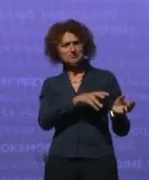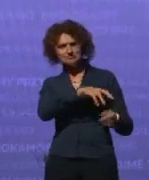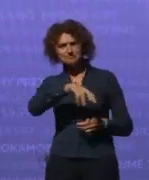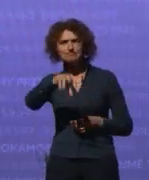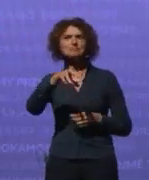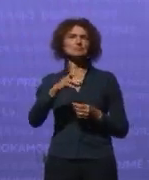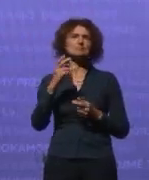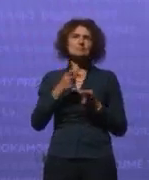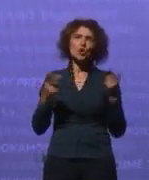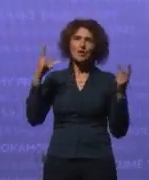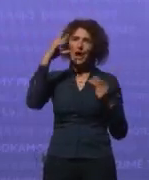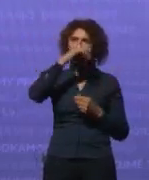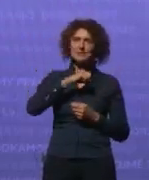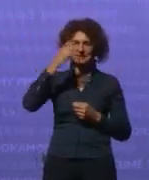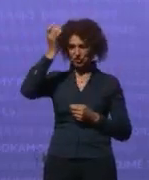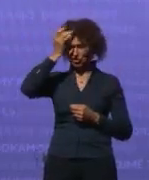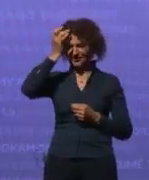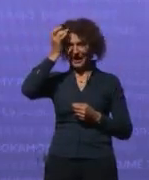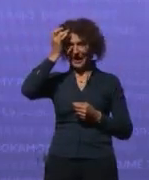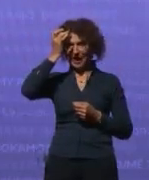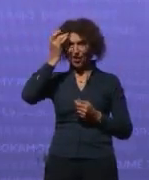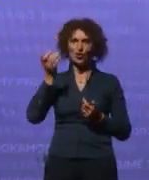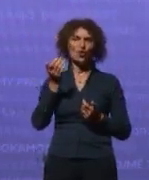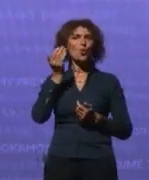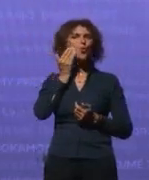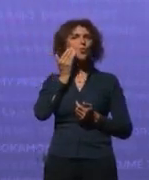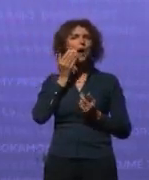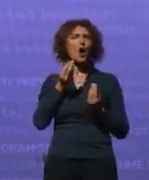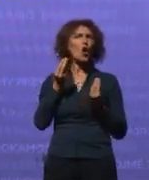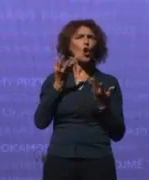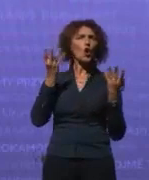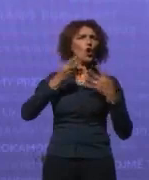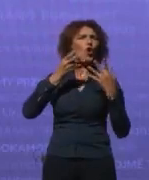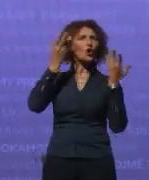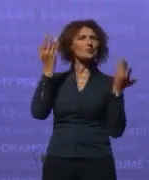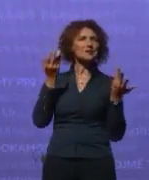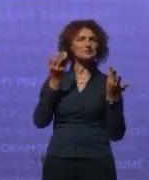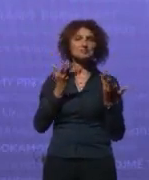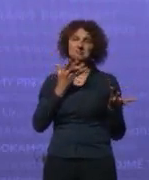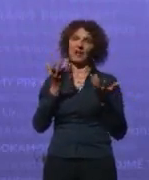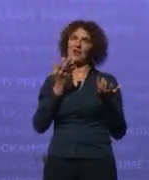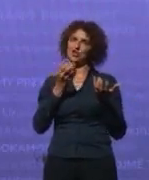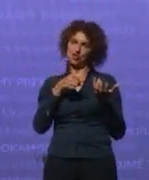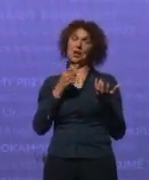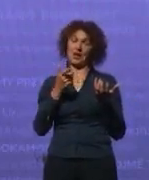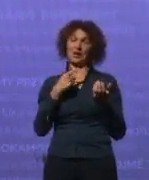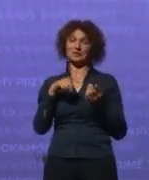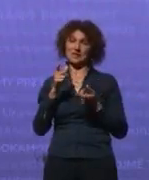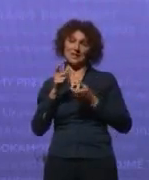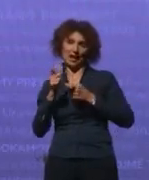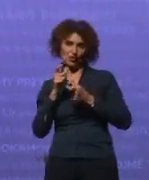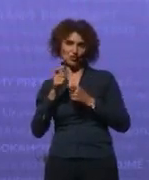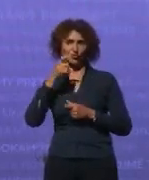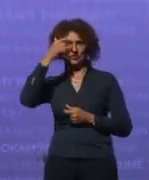it's fascinating to know how the brain works also in interaction with artificial agents. But we also try to understand this for